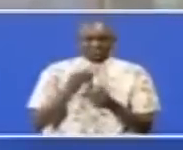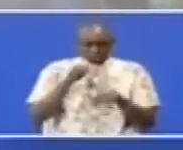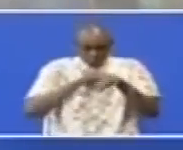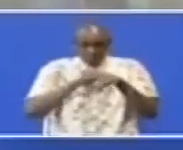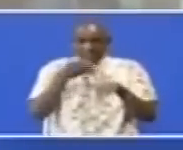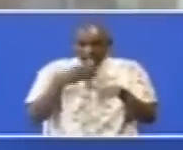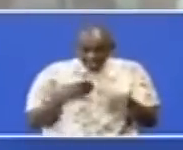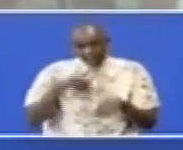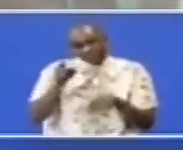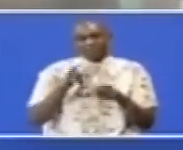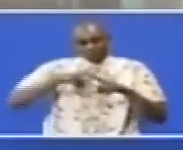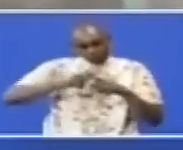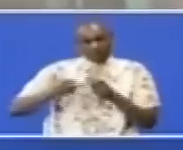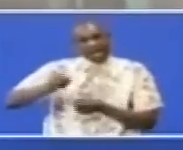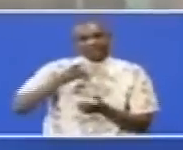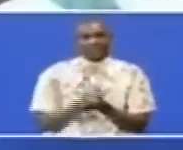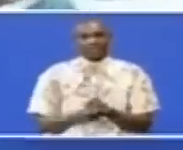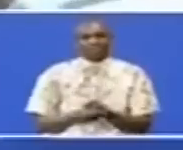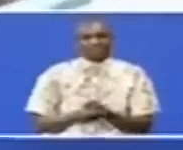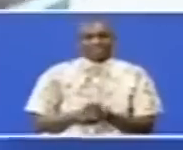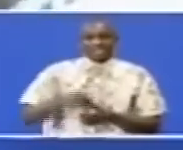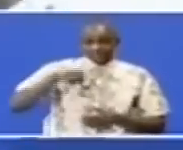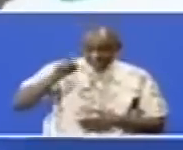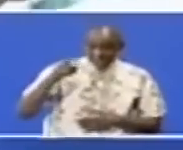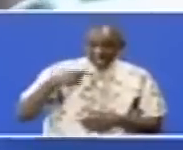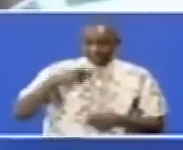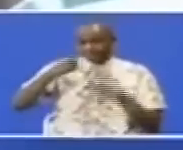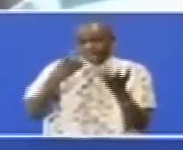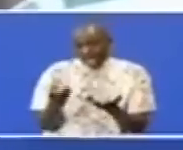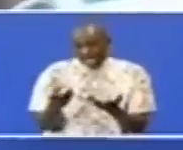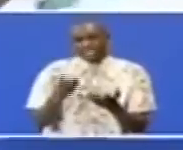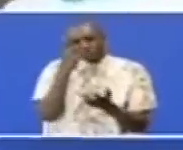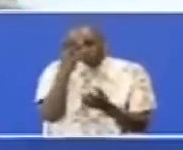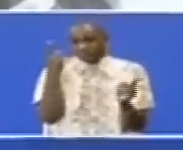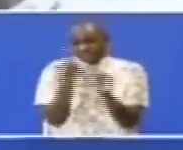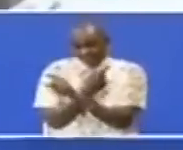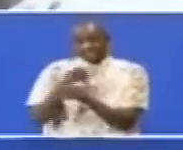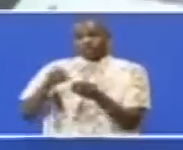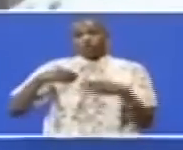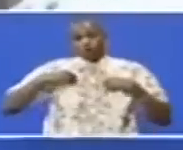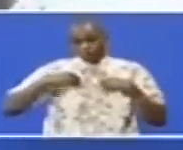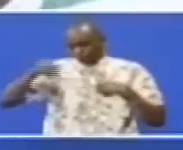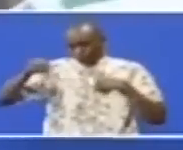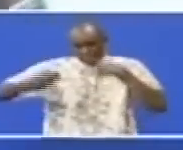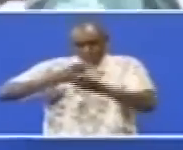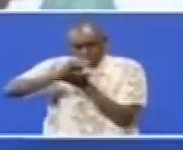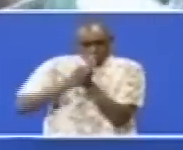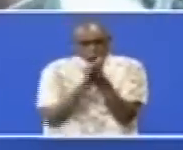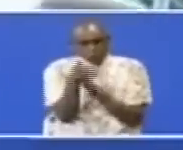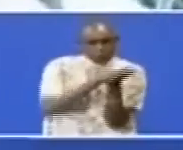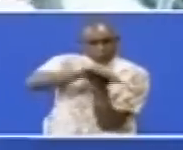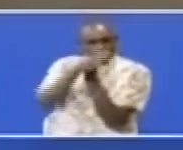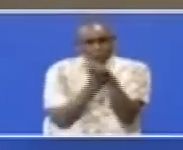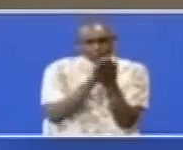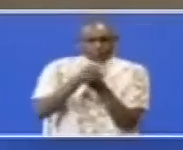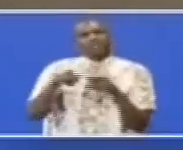However, he's modifying it. An interesting feature is the friction spin, where two different clothes on separate sides rub on and clean each other